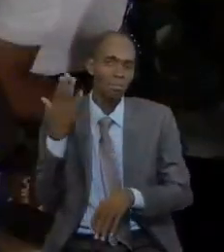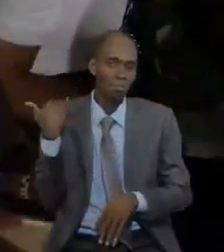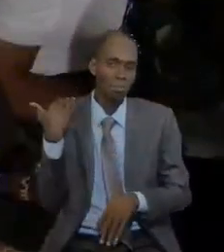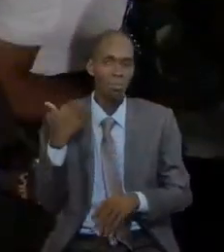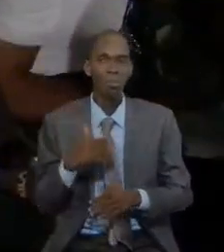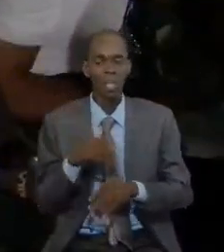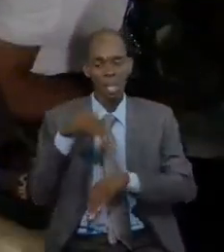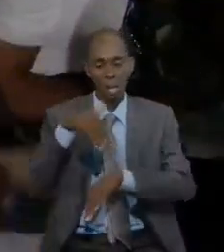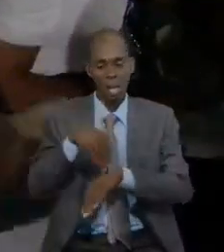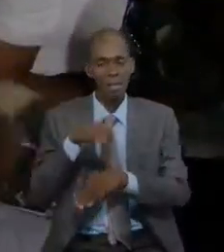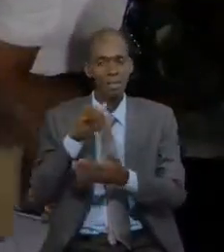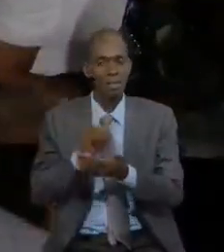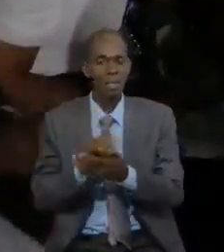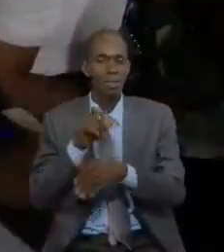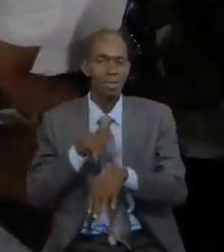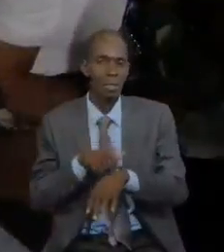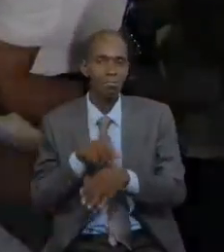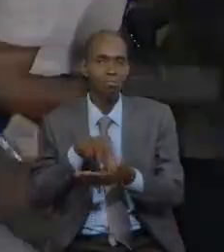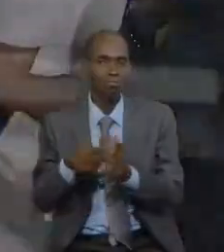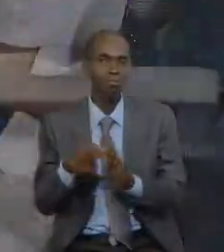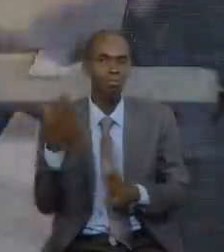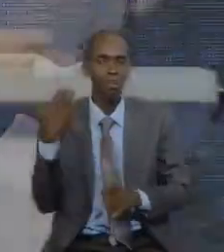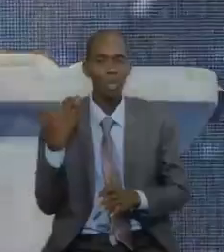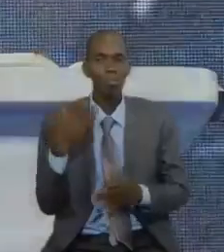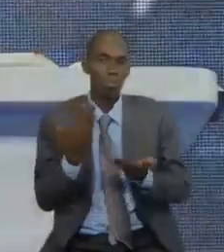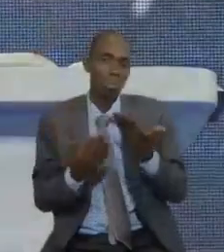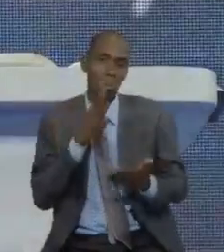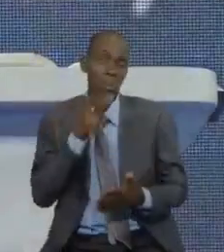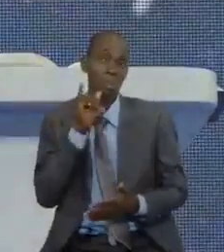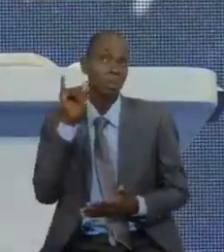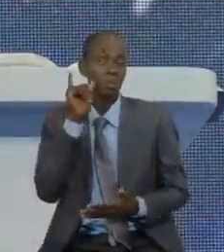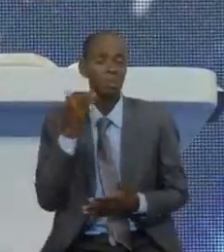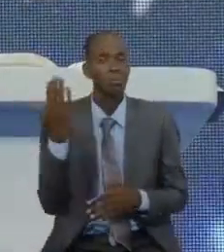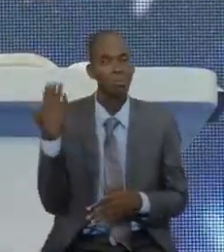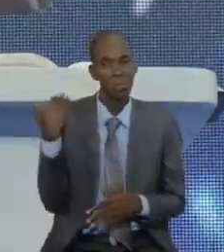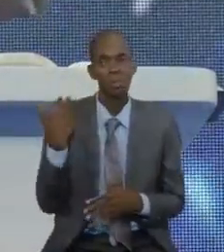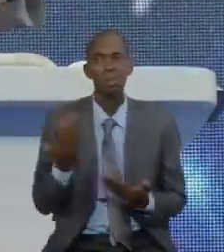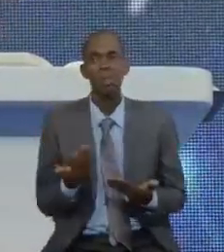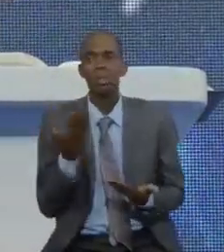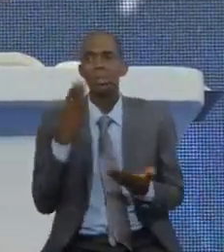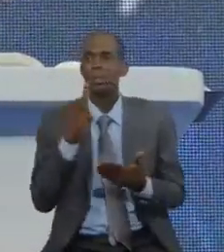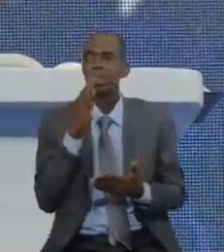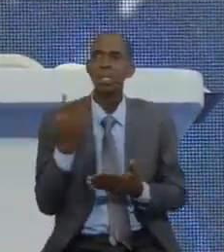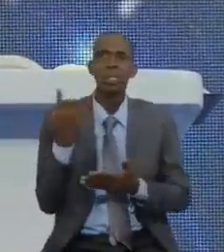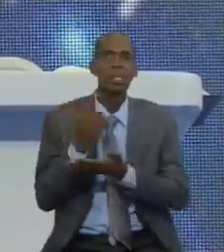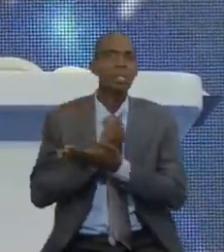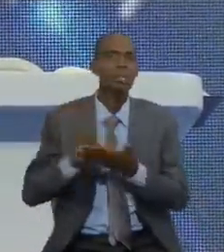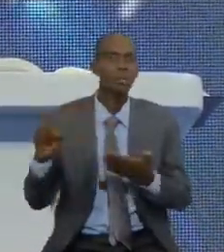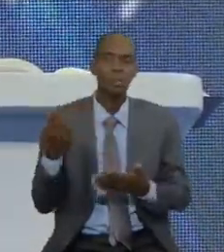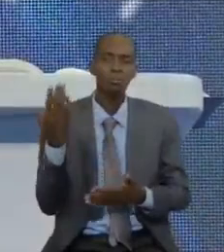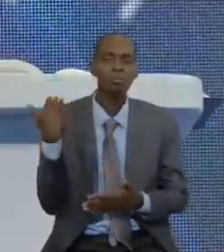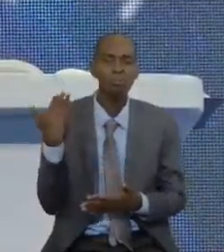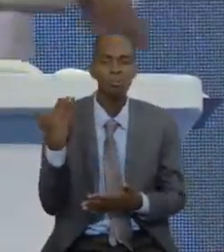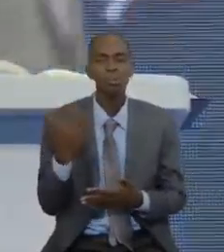At that time. Maybe yesterday, at that time. Maybe last week in your life, at that